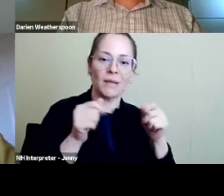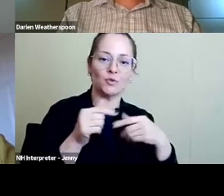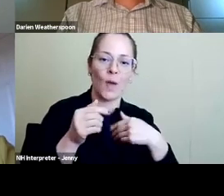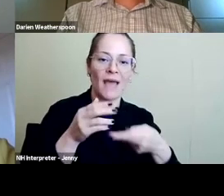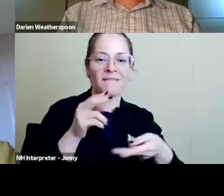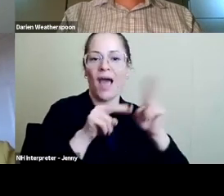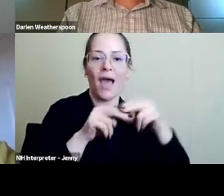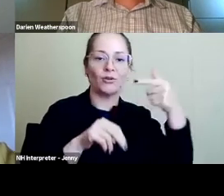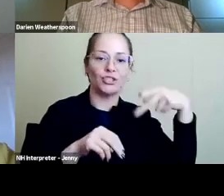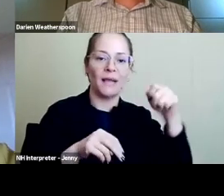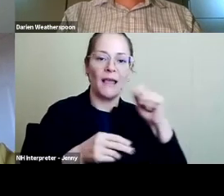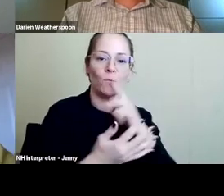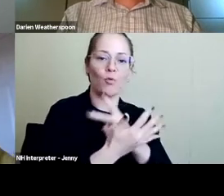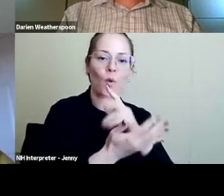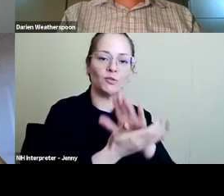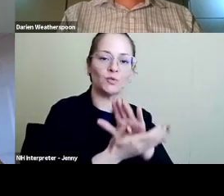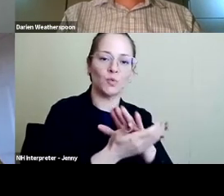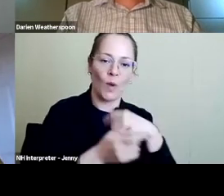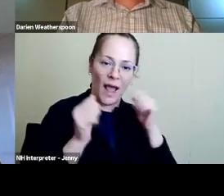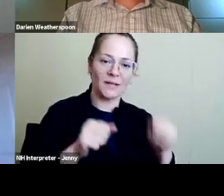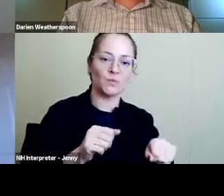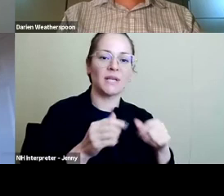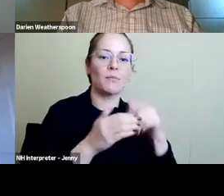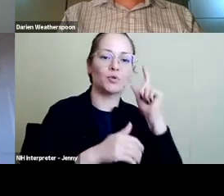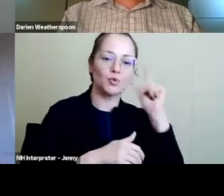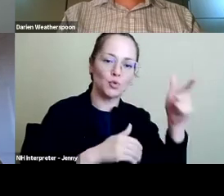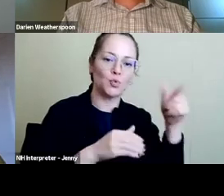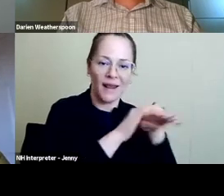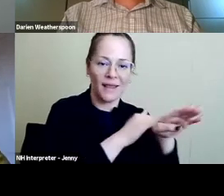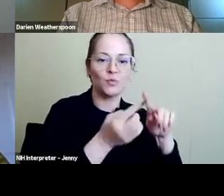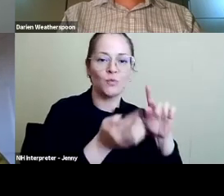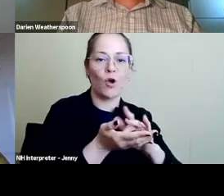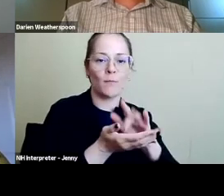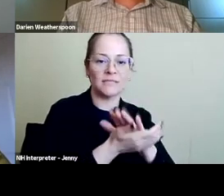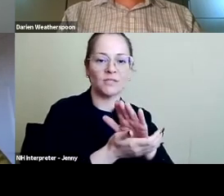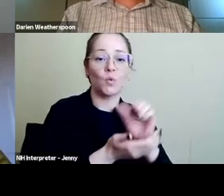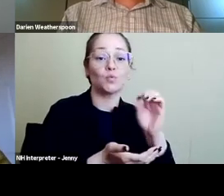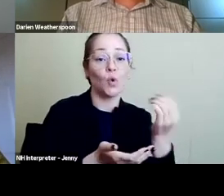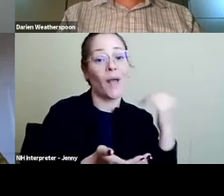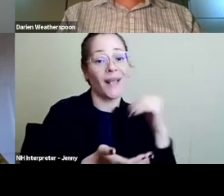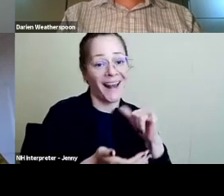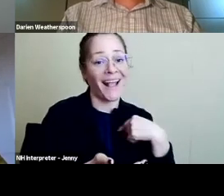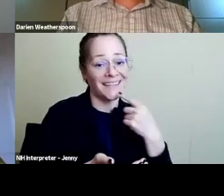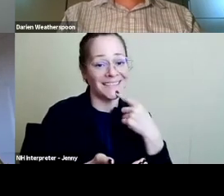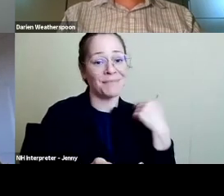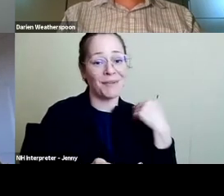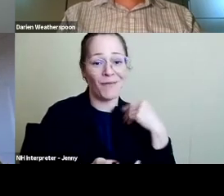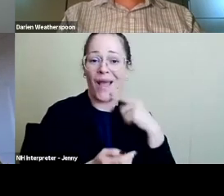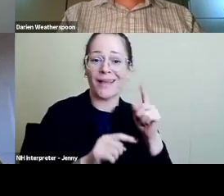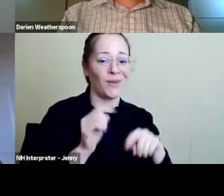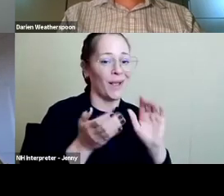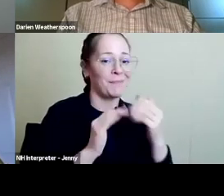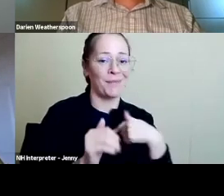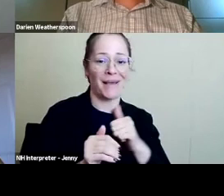in graduate school, and I was able to subsequently get into pharmacy school. So I think, again, as I stated before, I couldn't compare myself